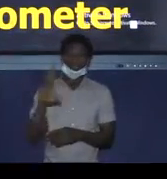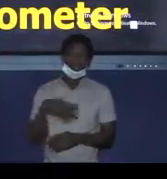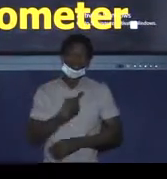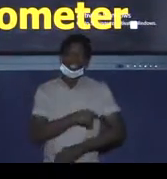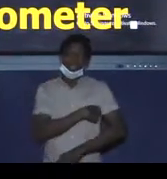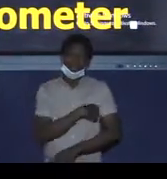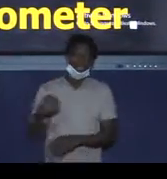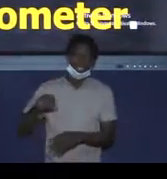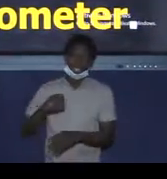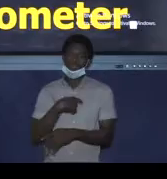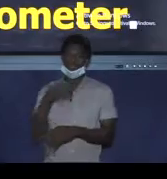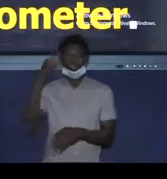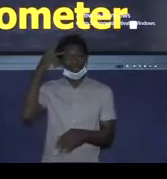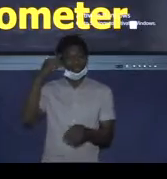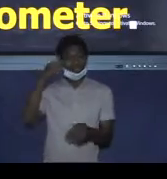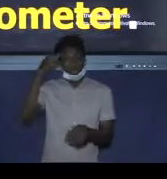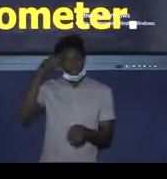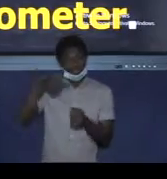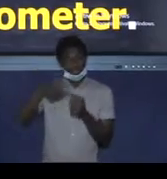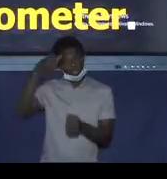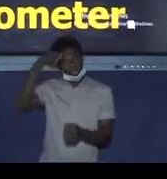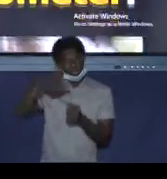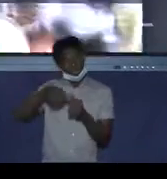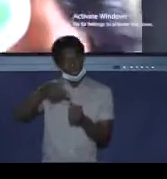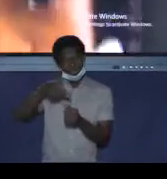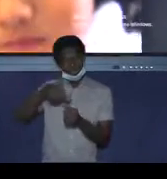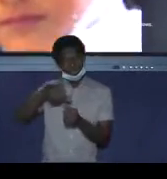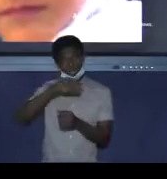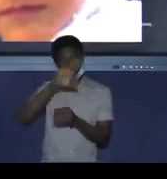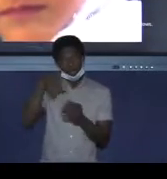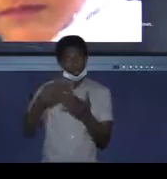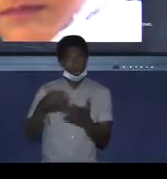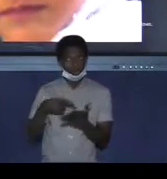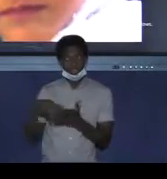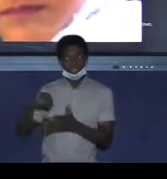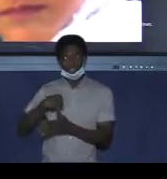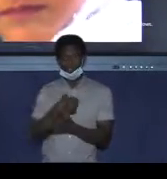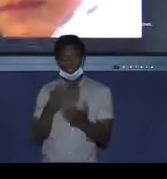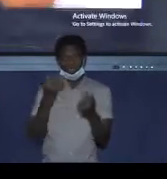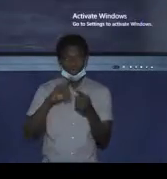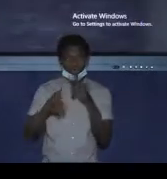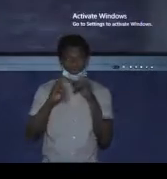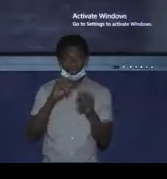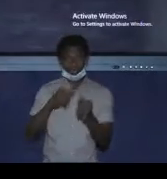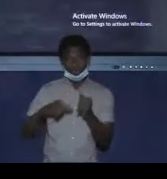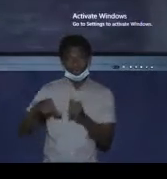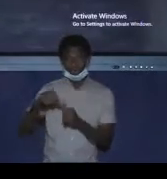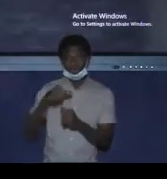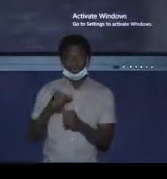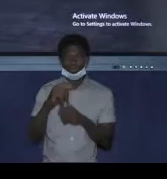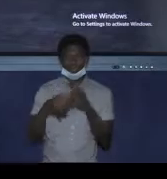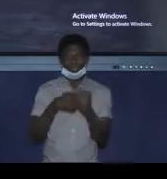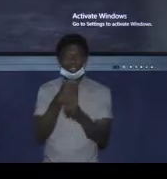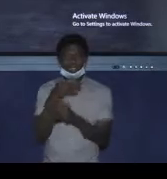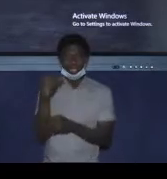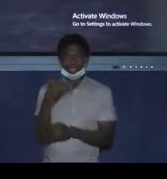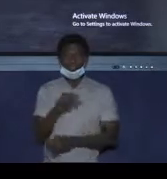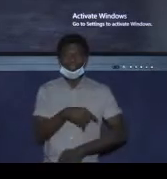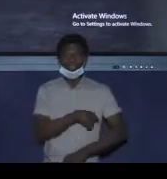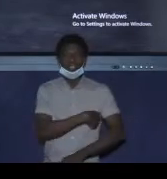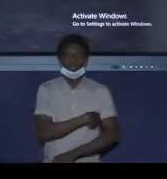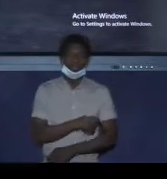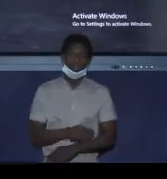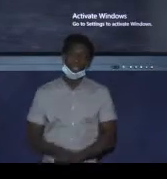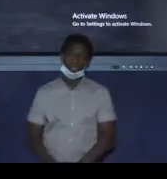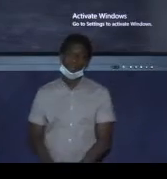I think you still recollect all this. Now let's move on. Now we want to talk about types of